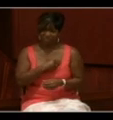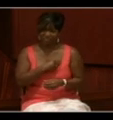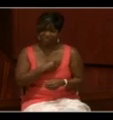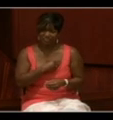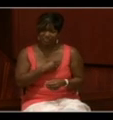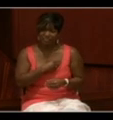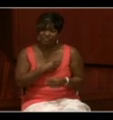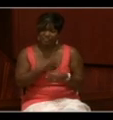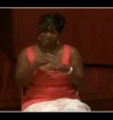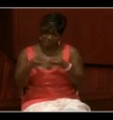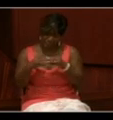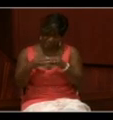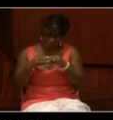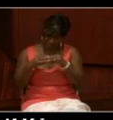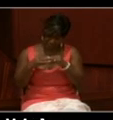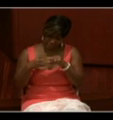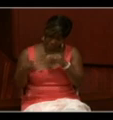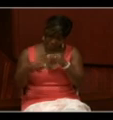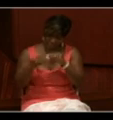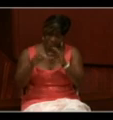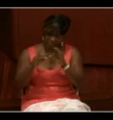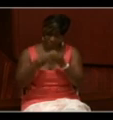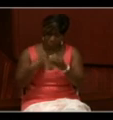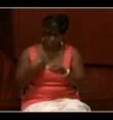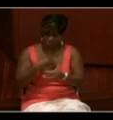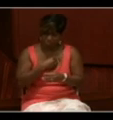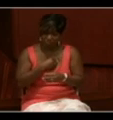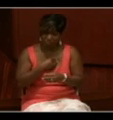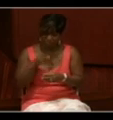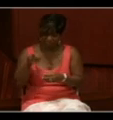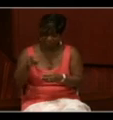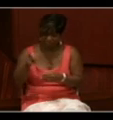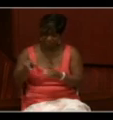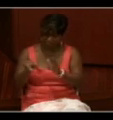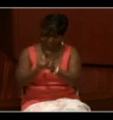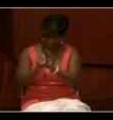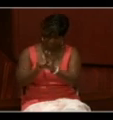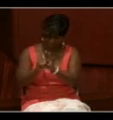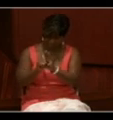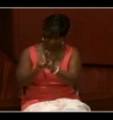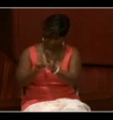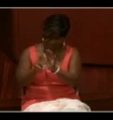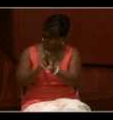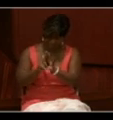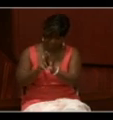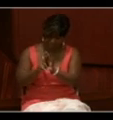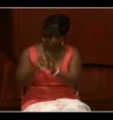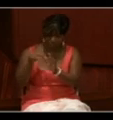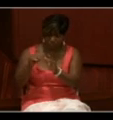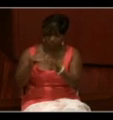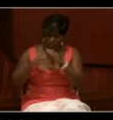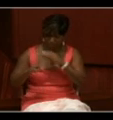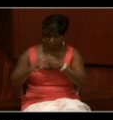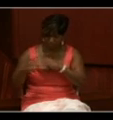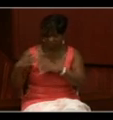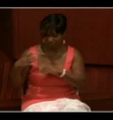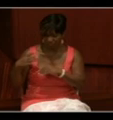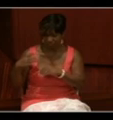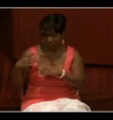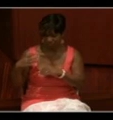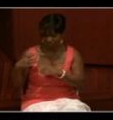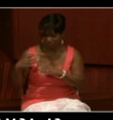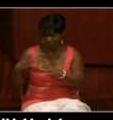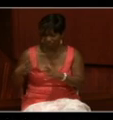the extended family who would also have to be identified to immigration officials. Can you imagine being